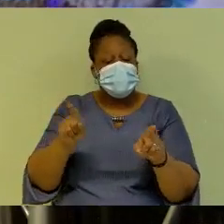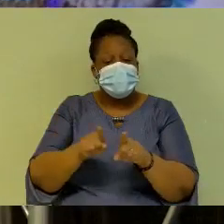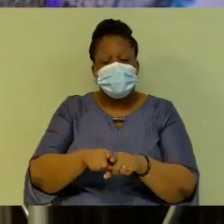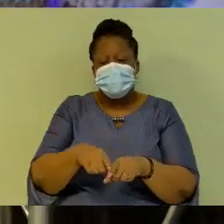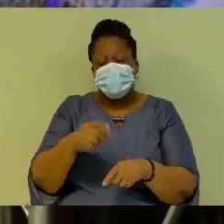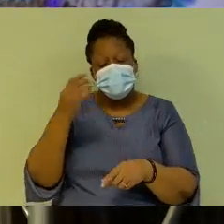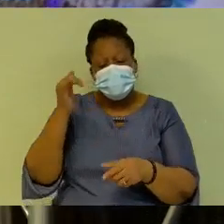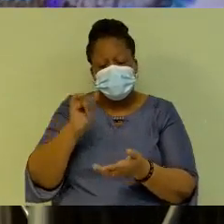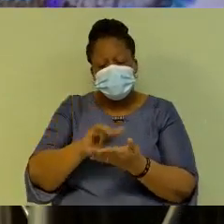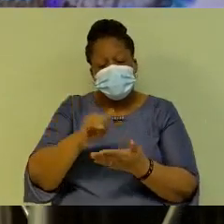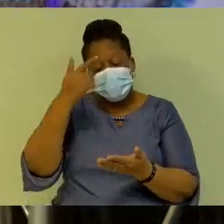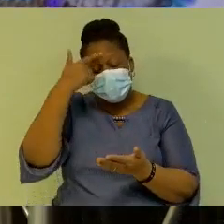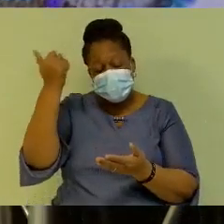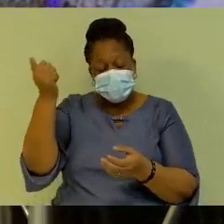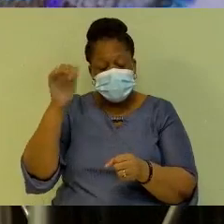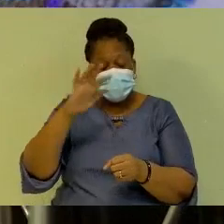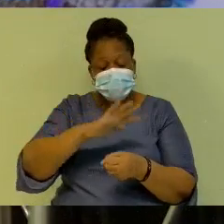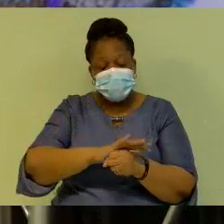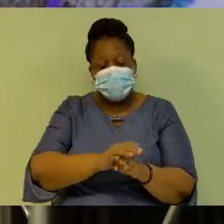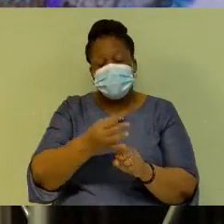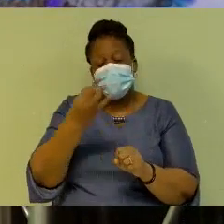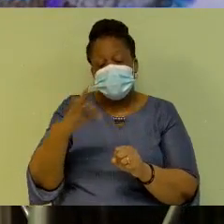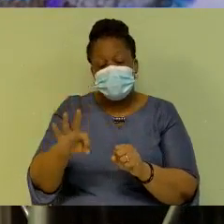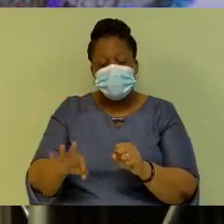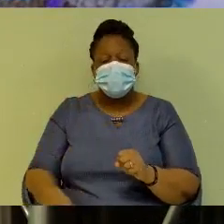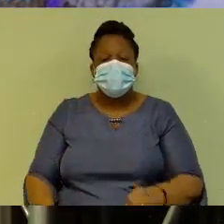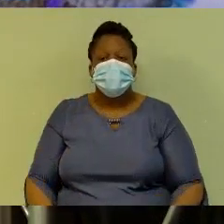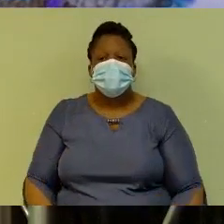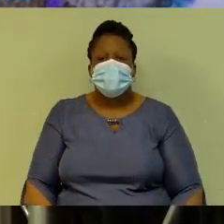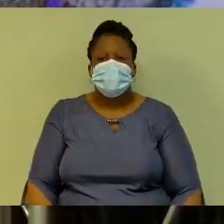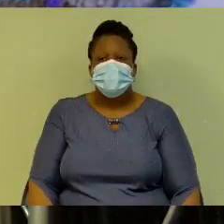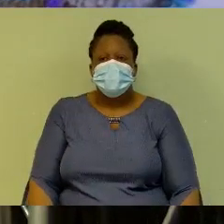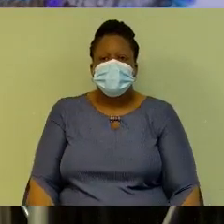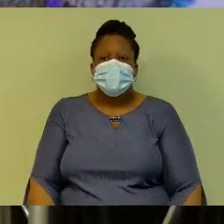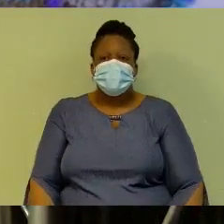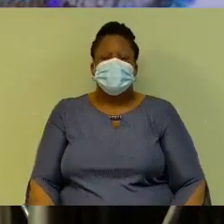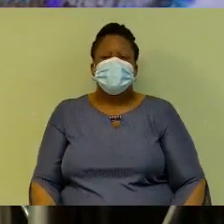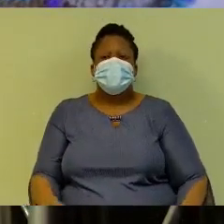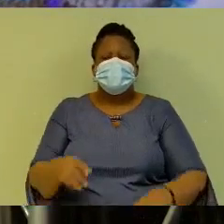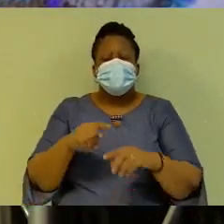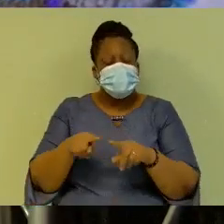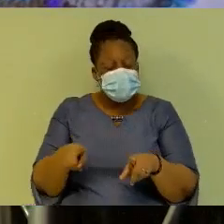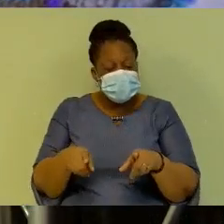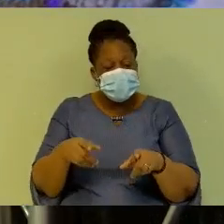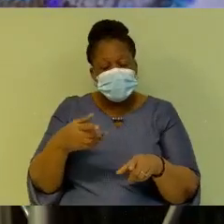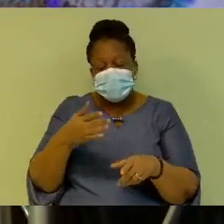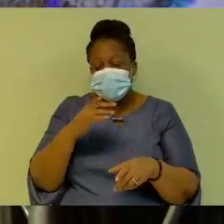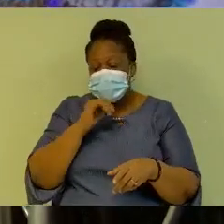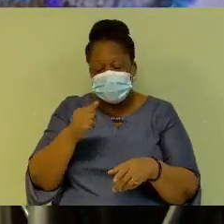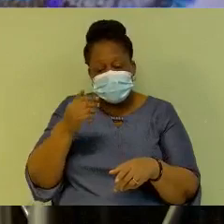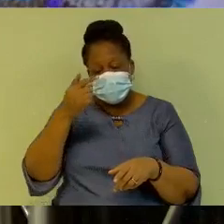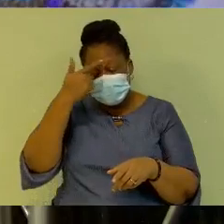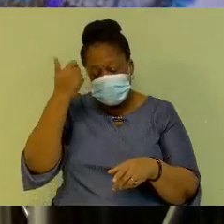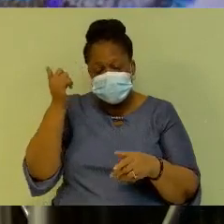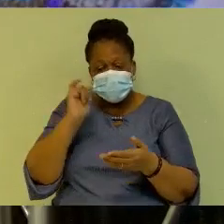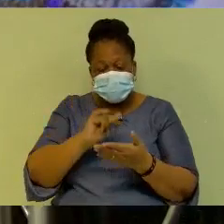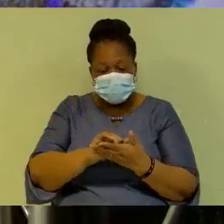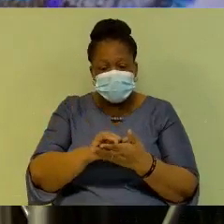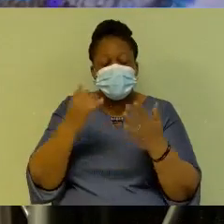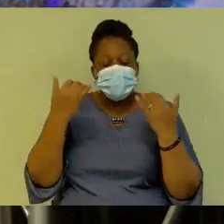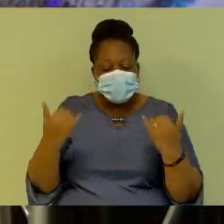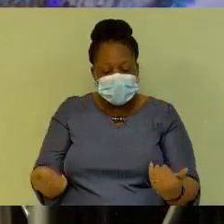result of the COVID-19 pandemic. Yet, in spite of these setbacks, the Cabinet feels that now more than ever, is